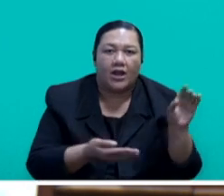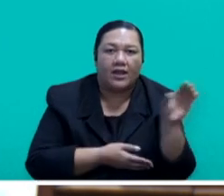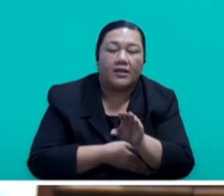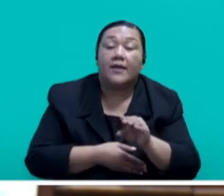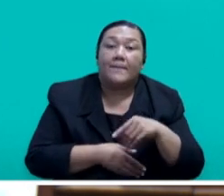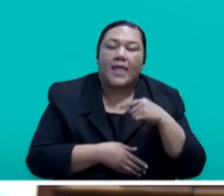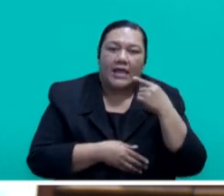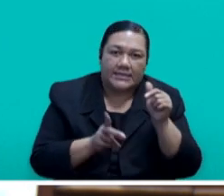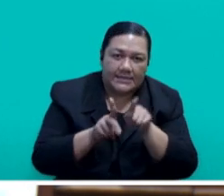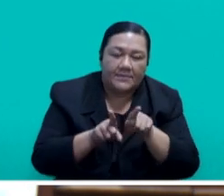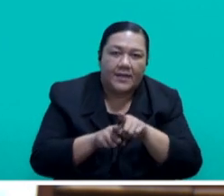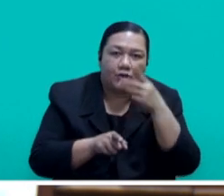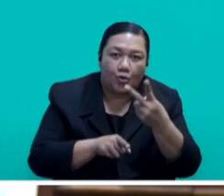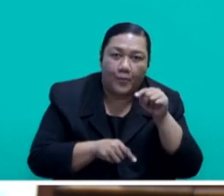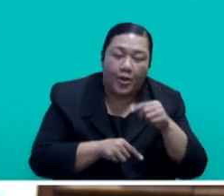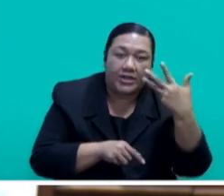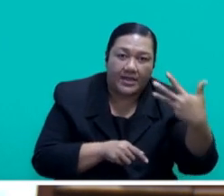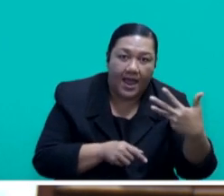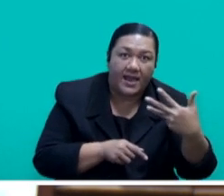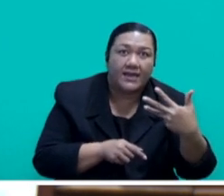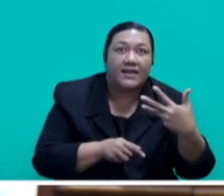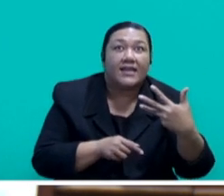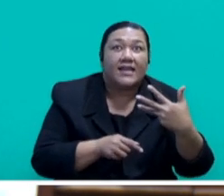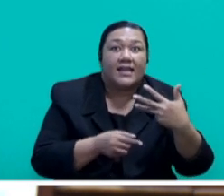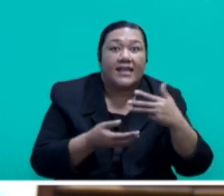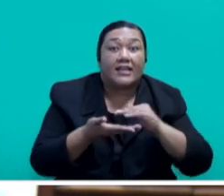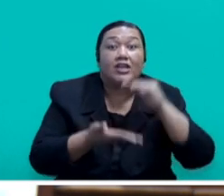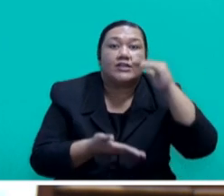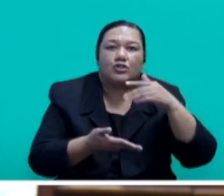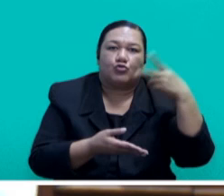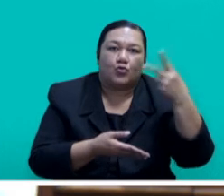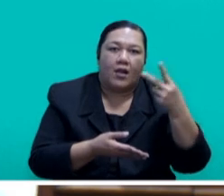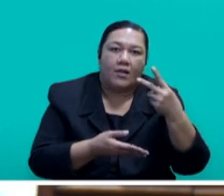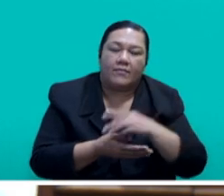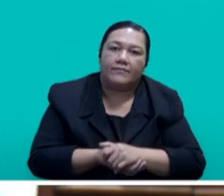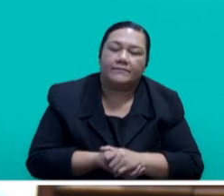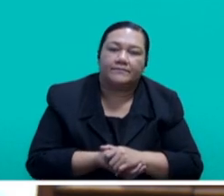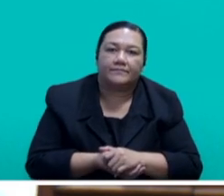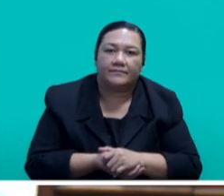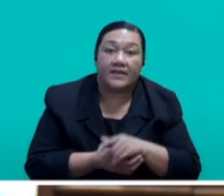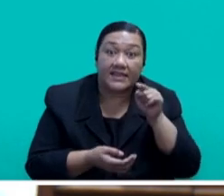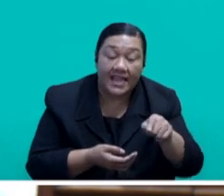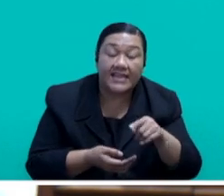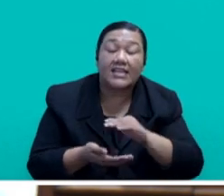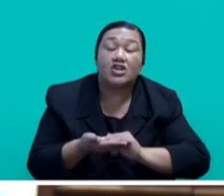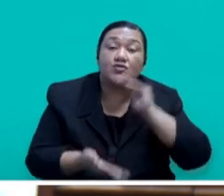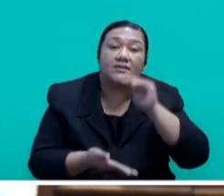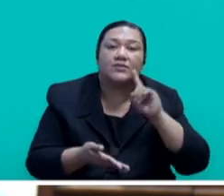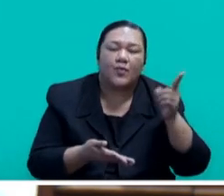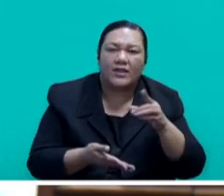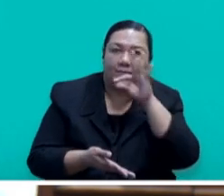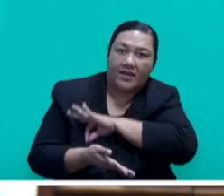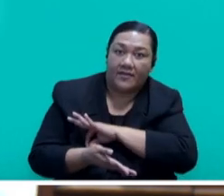Mr. Speaker, sir, from the 12.4 before. That increase is due to the increase in beneficiaries as well